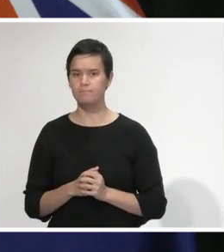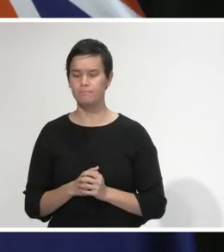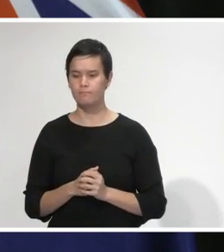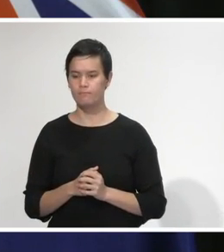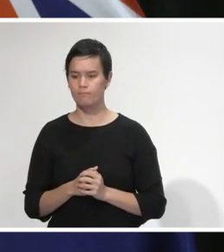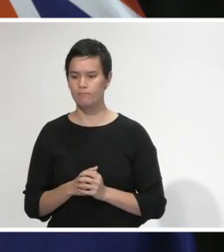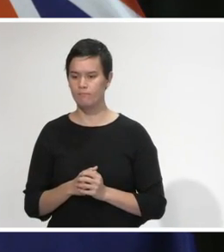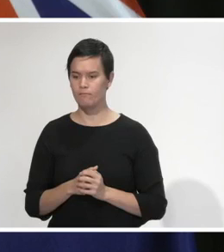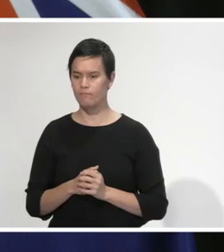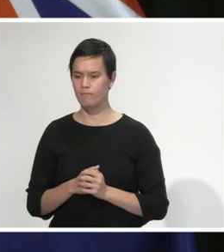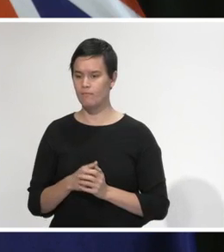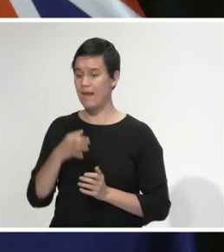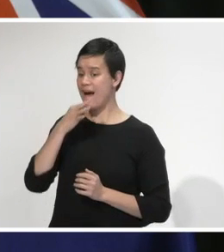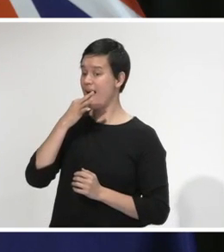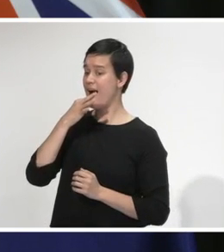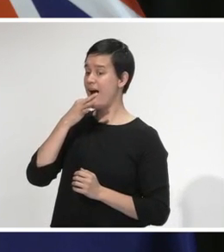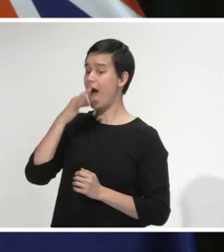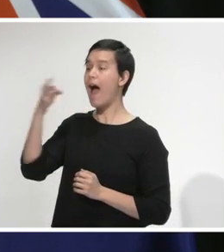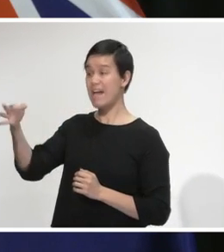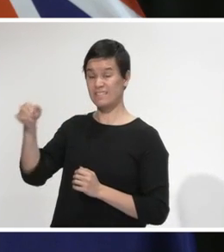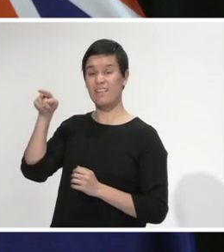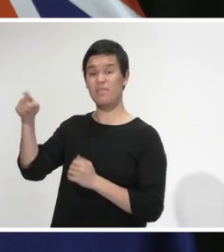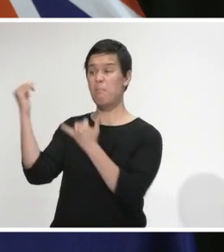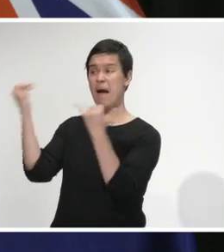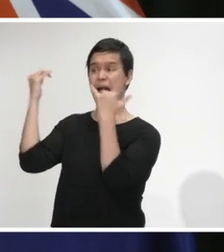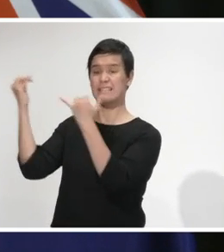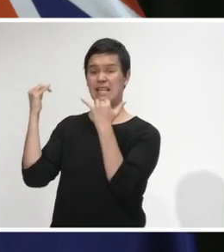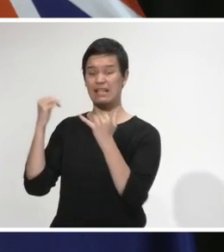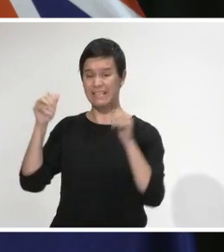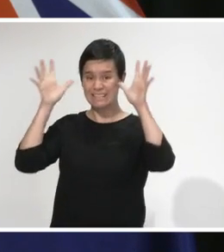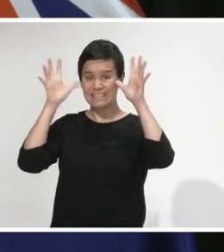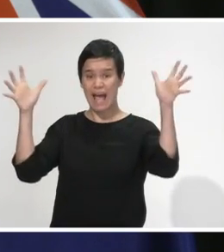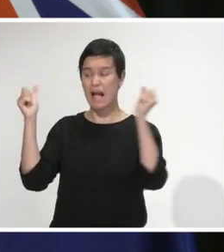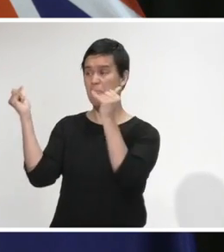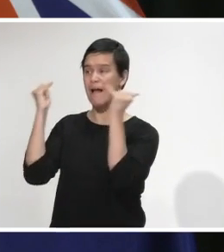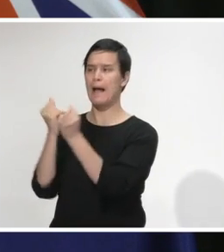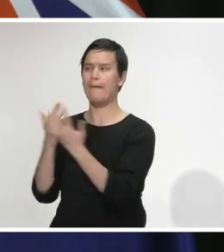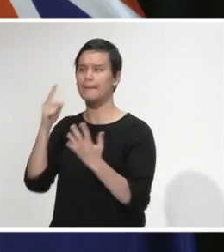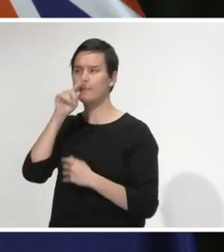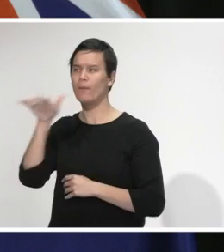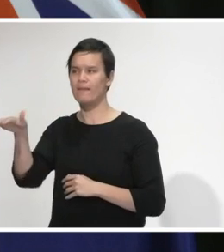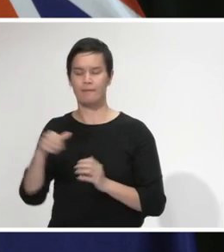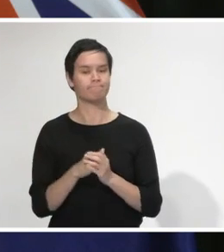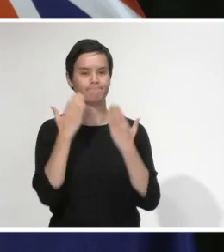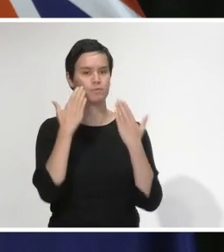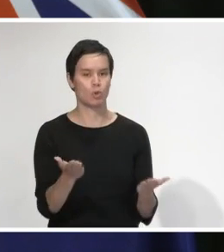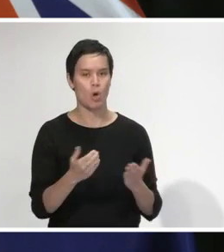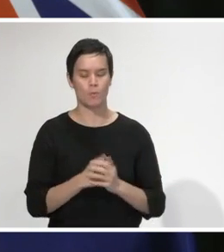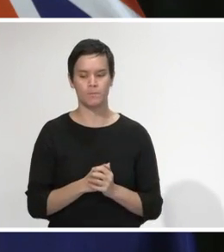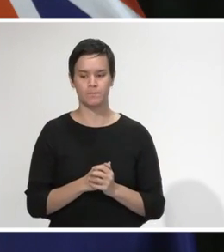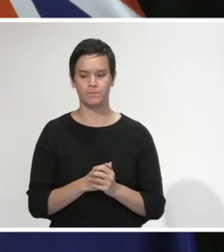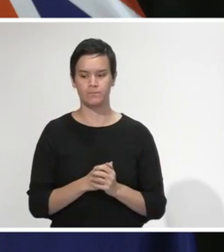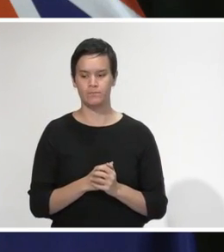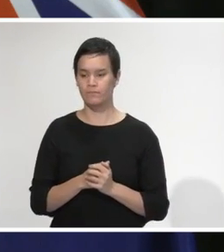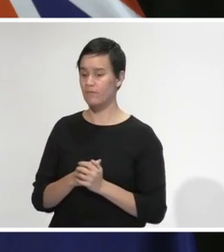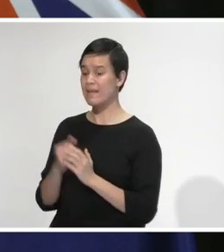I don't, sorry. No. Do you know how many Air New Zealand staff have tested positive for COVID-19? No, I don't have that number. Would